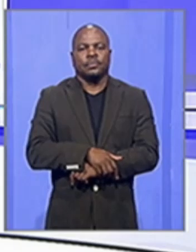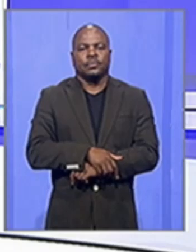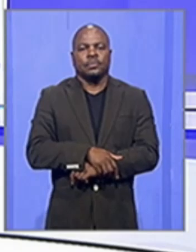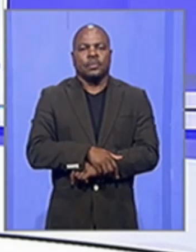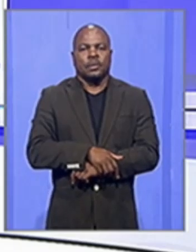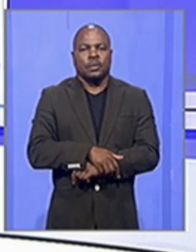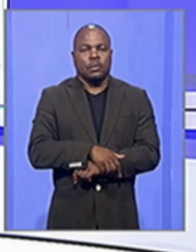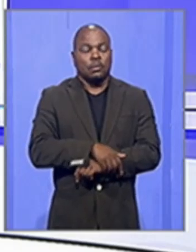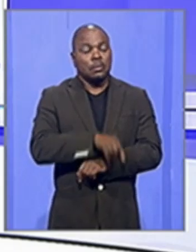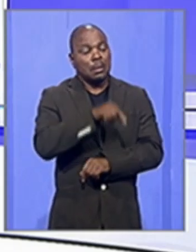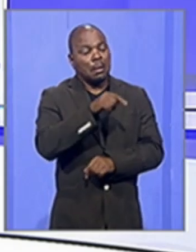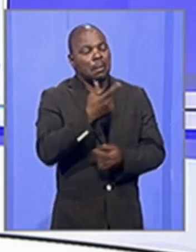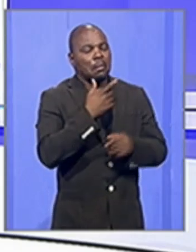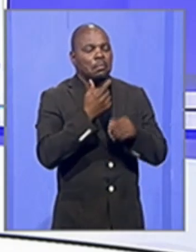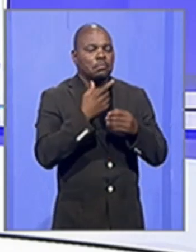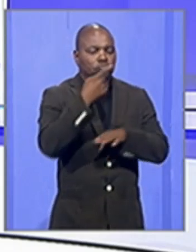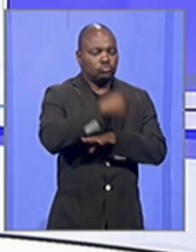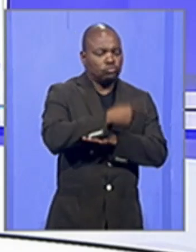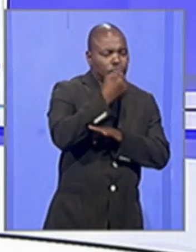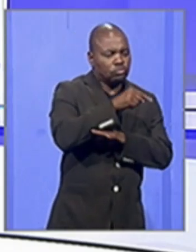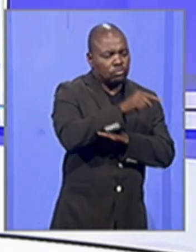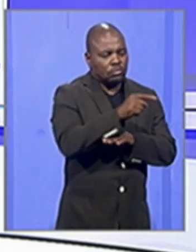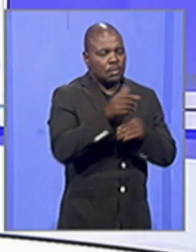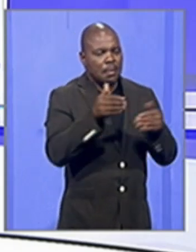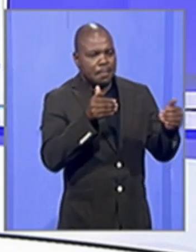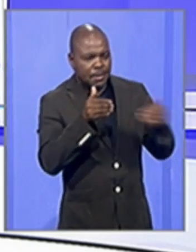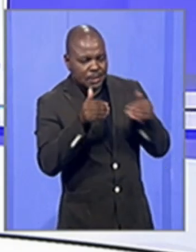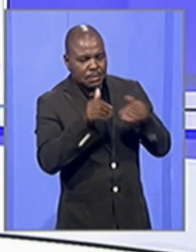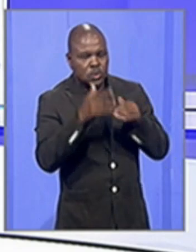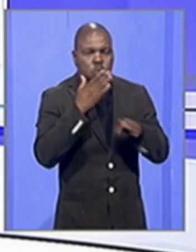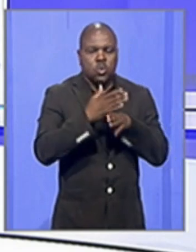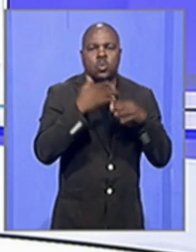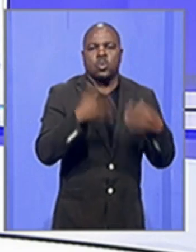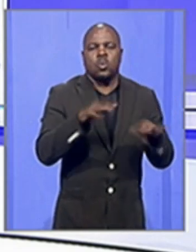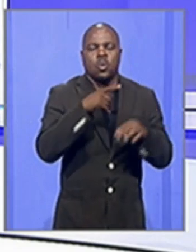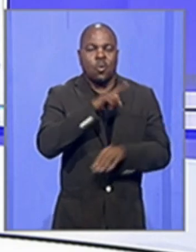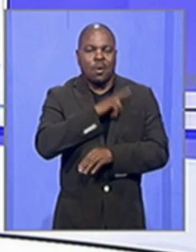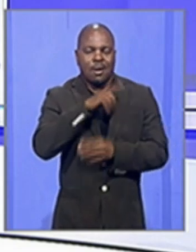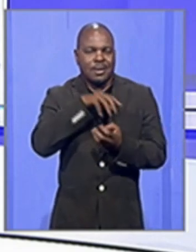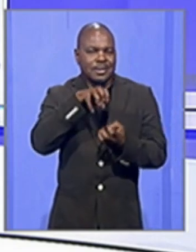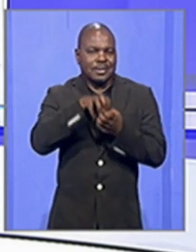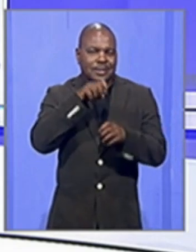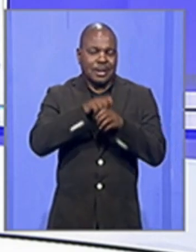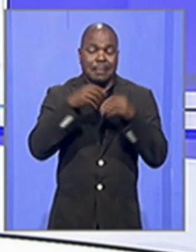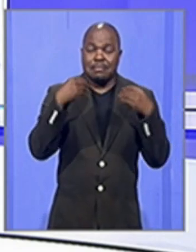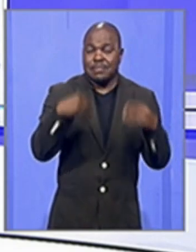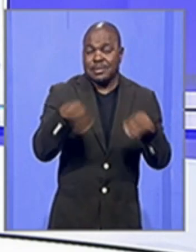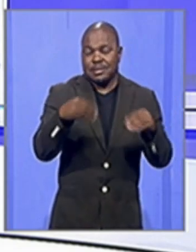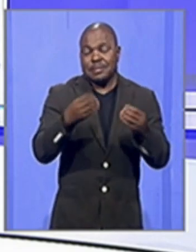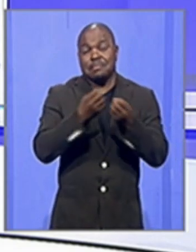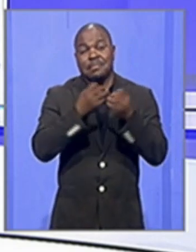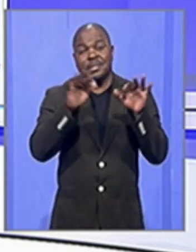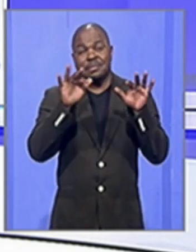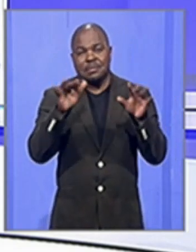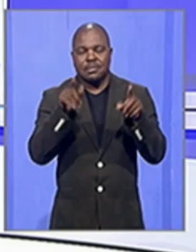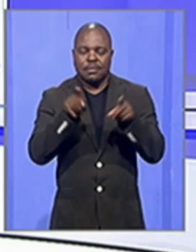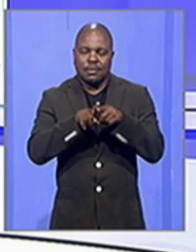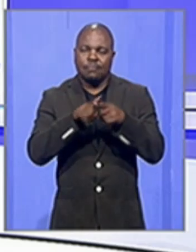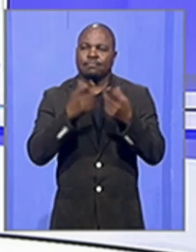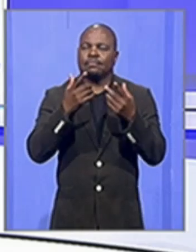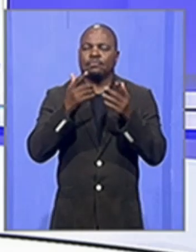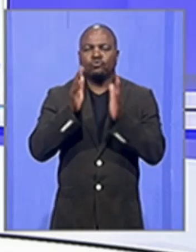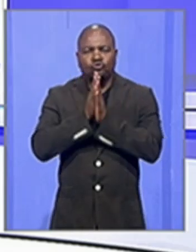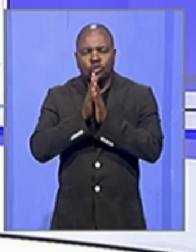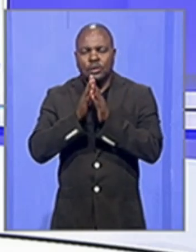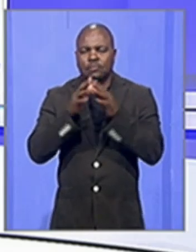Bothati jwa tsamaiso ya melelwane bo aga bo tshwere phage ka mangana ka paka ya Paseka. Seno ke jaaka batho ba le bantsi go akaretsa le